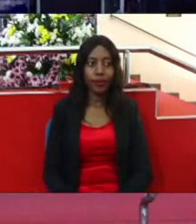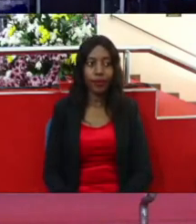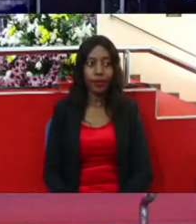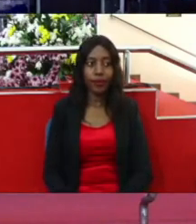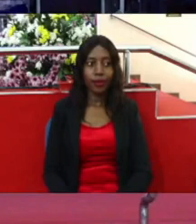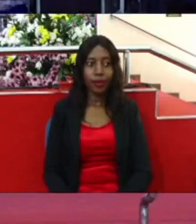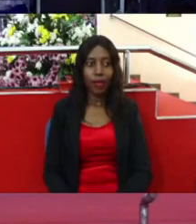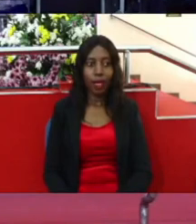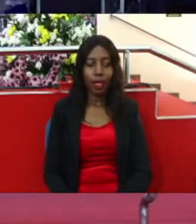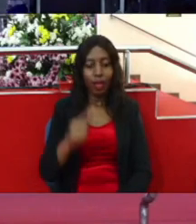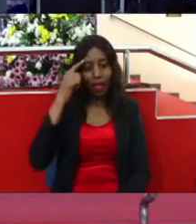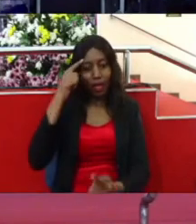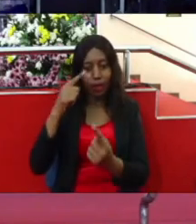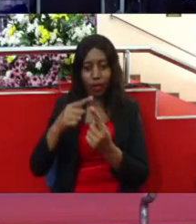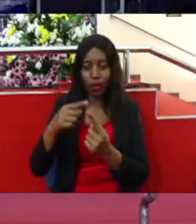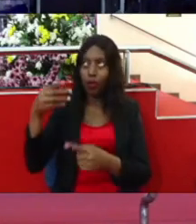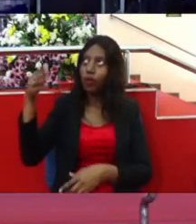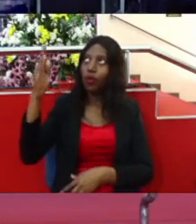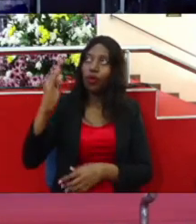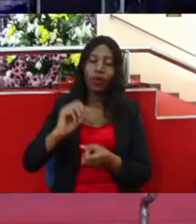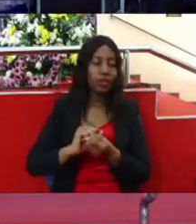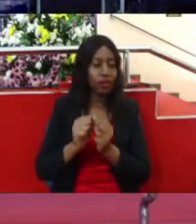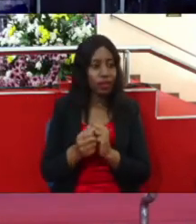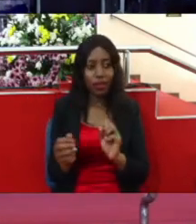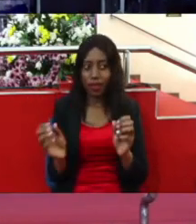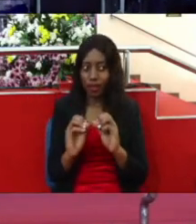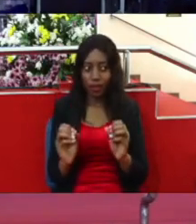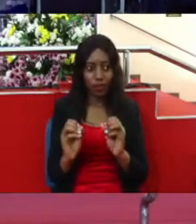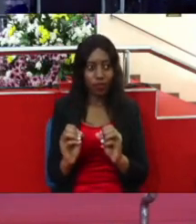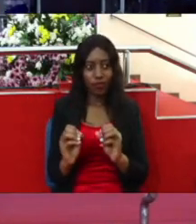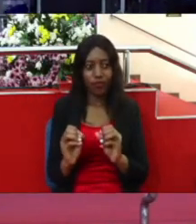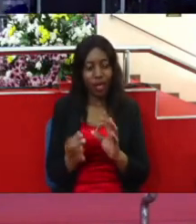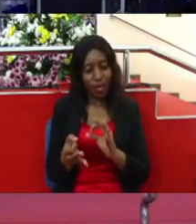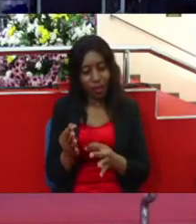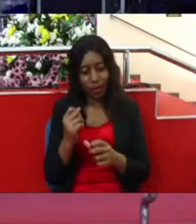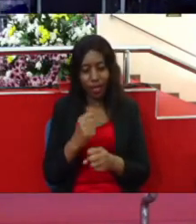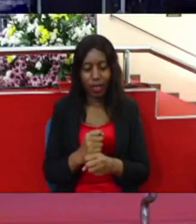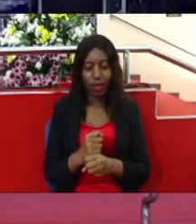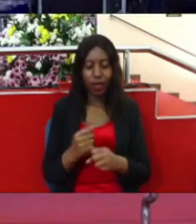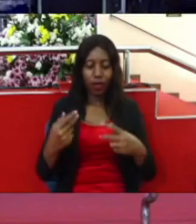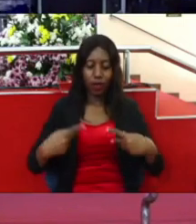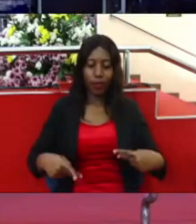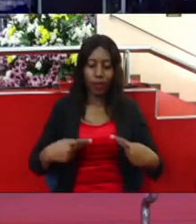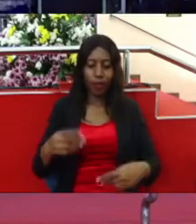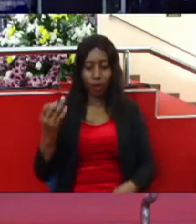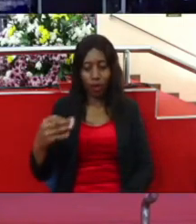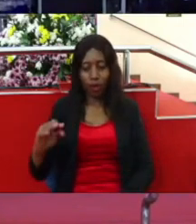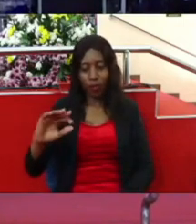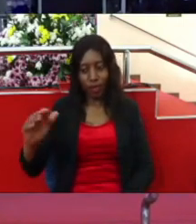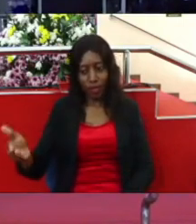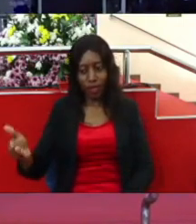changed. Agenda yake haijabadilika. If he did it for the Ninevites, kama aliwatendea watu wana wa Nineve, in his sovereignty he wants to choose